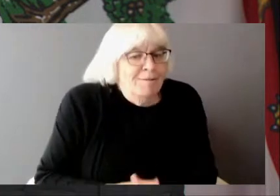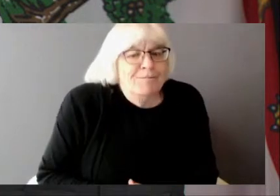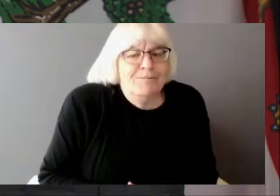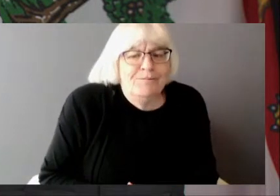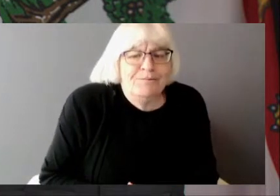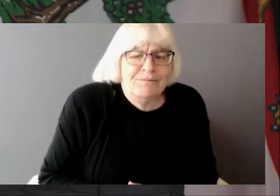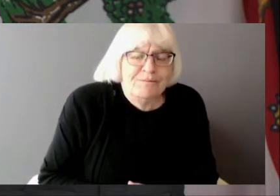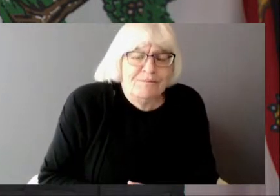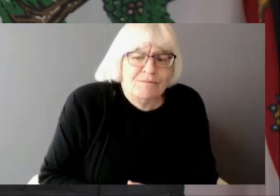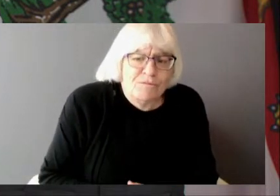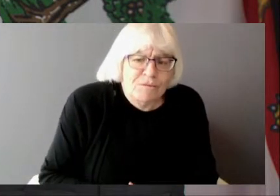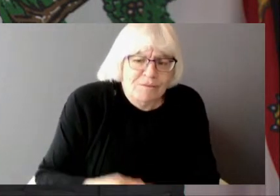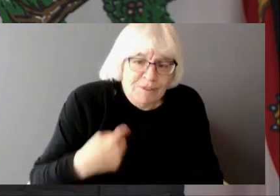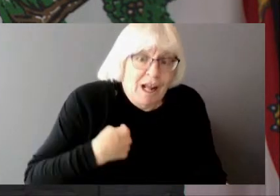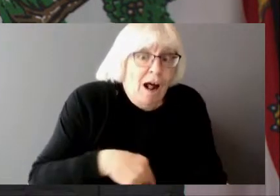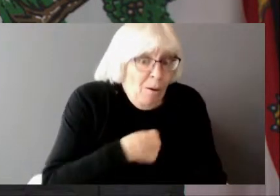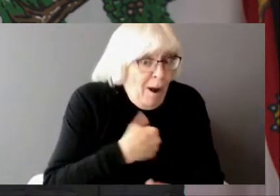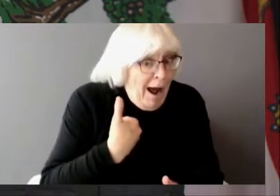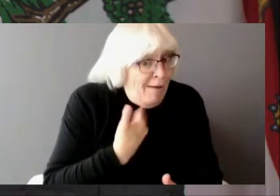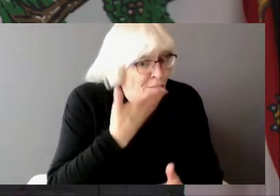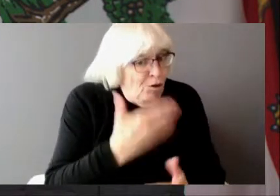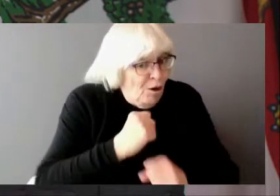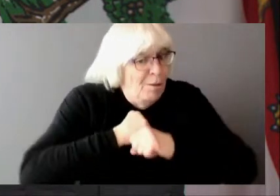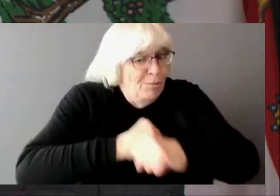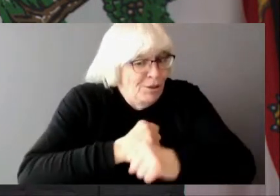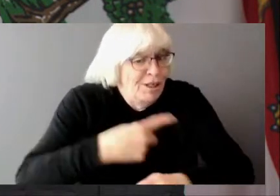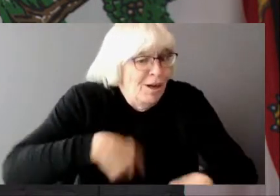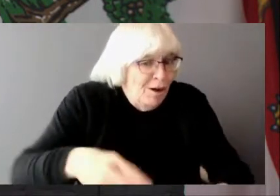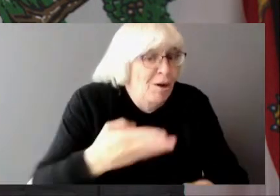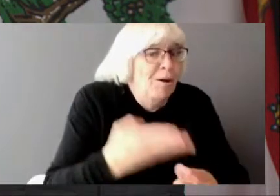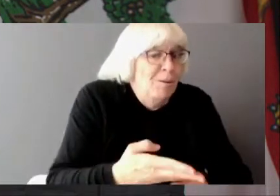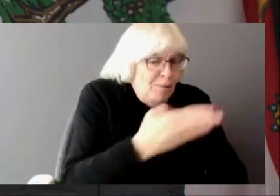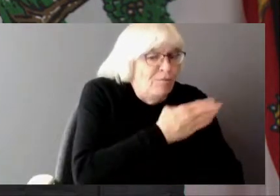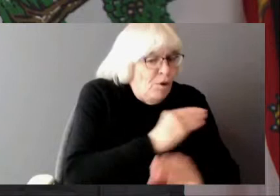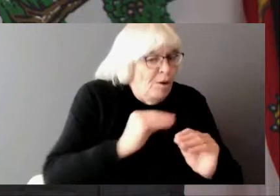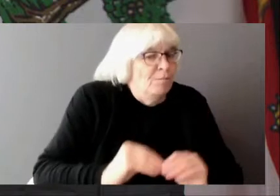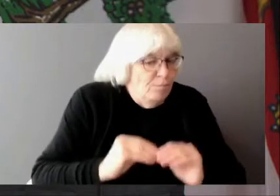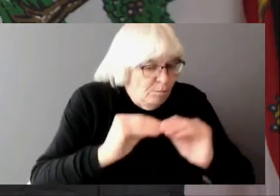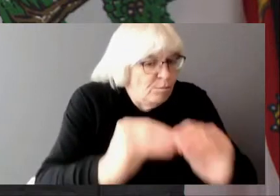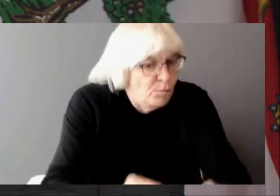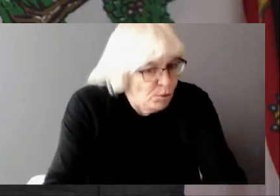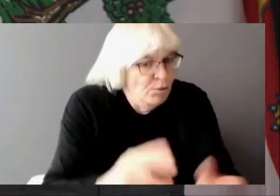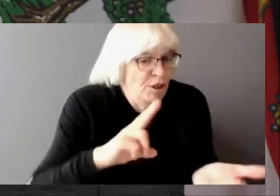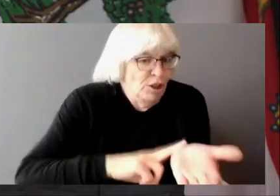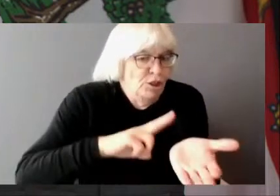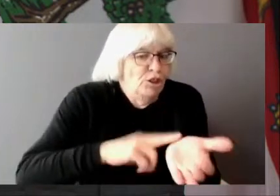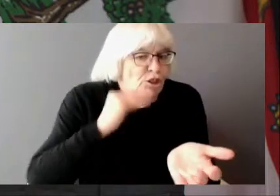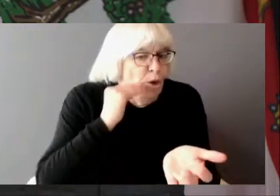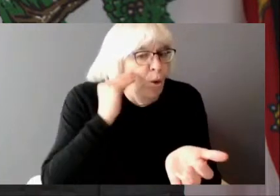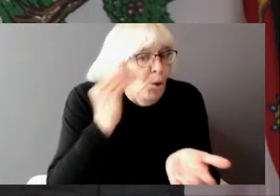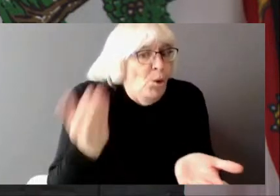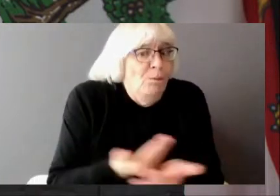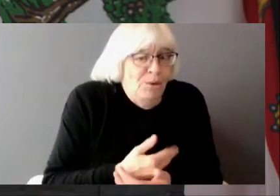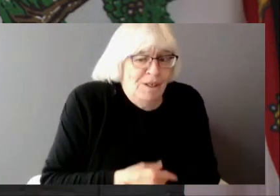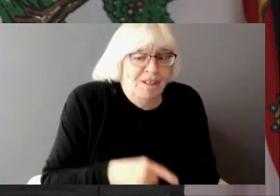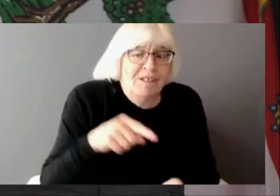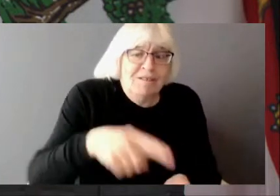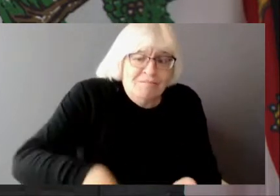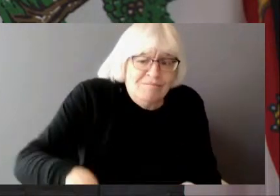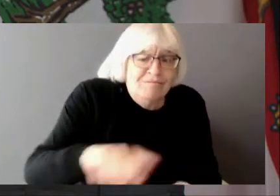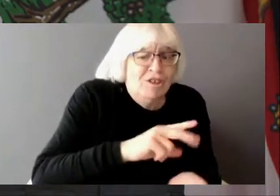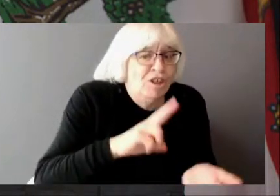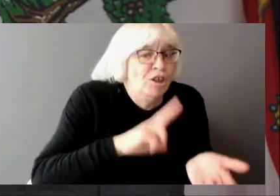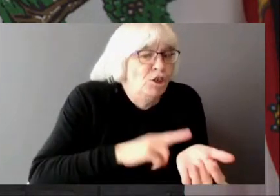for those individuals as they move into our long-term care homes. So long-term care homes have had their second dose clinics